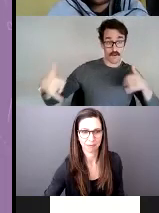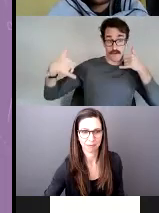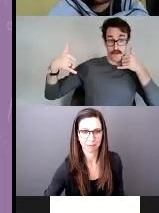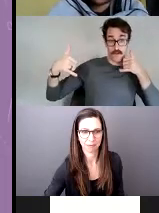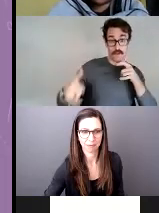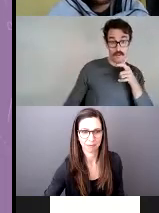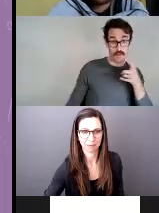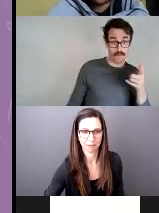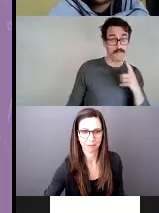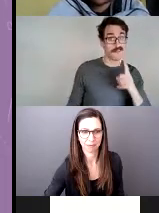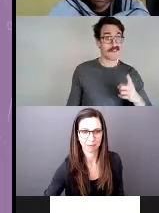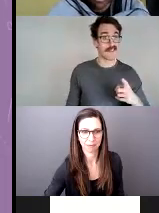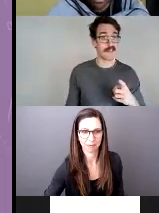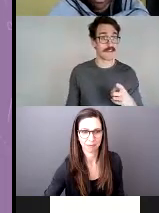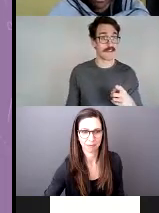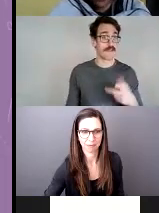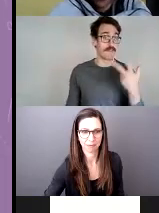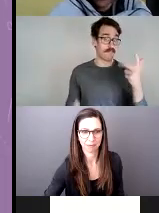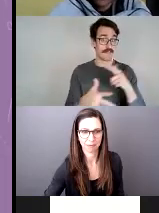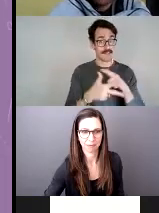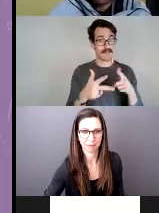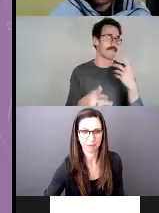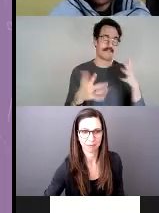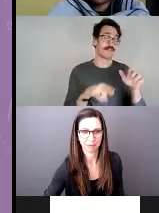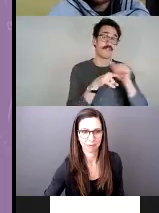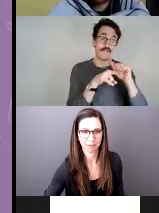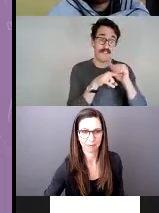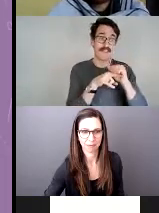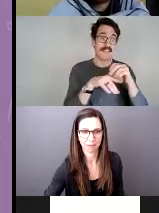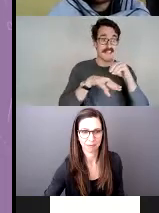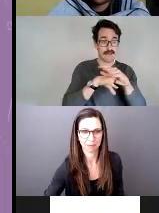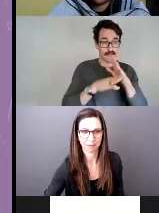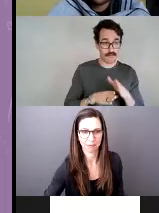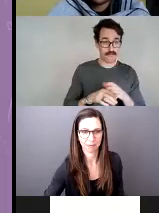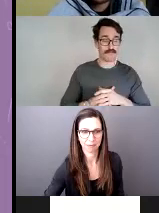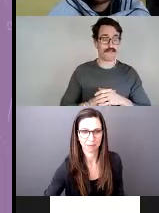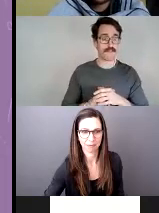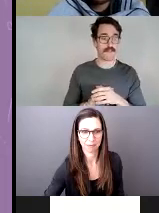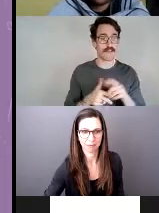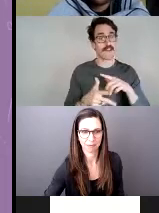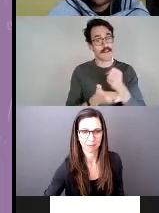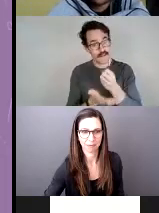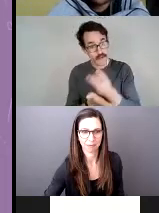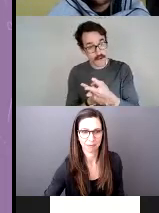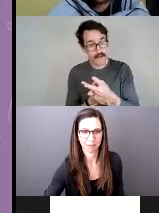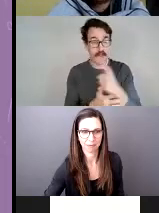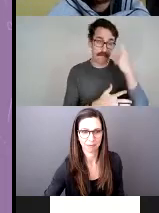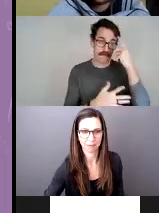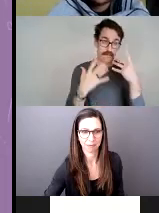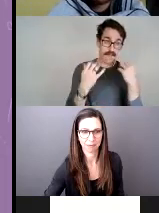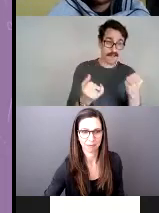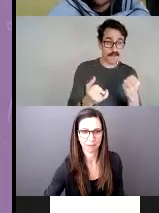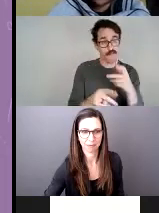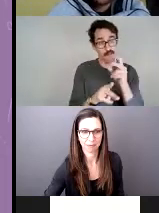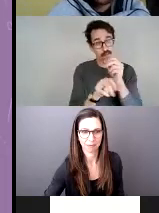staffed by trained crisis counselors. Our team consists of social workers and mental health workers who have